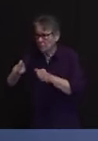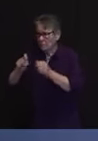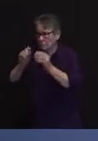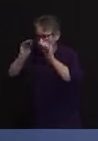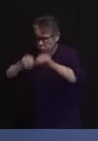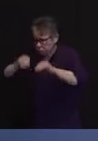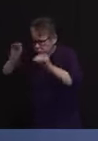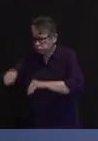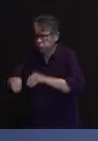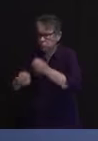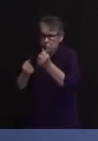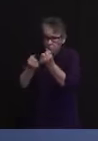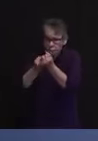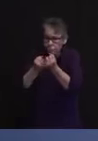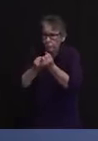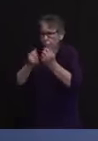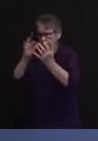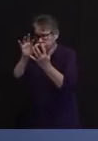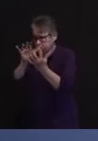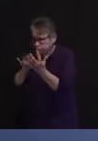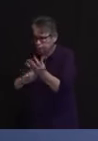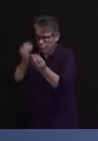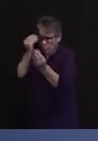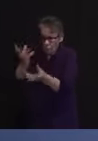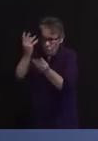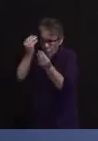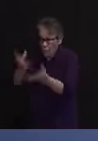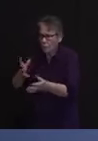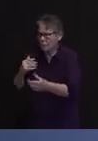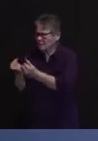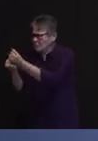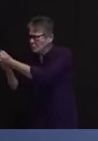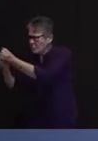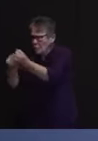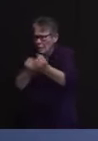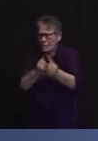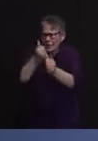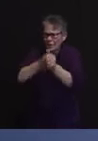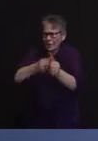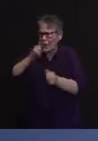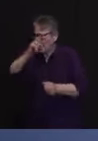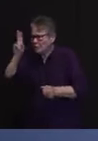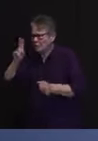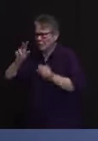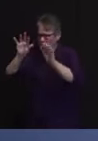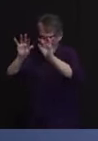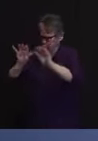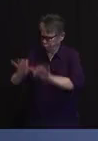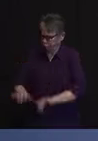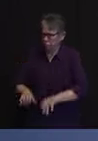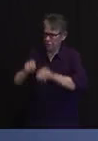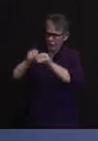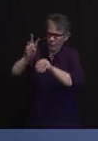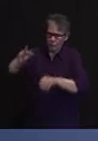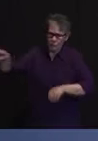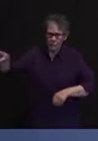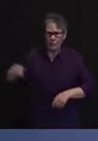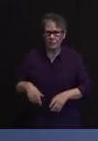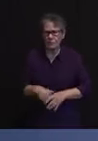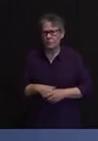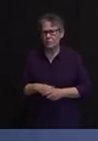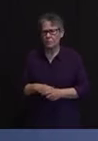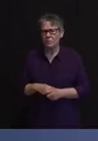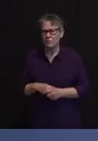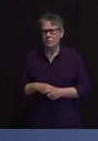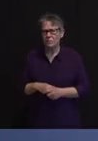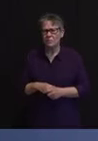bedside. A lot of these things are already in place in New Jersey. As you know, New Jersey was a leader in bioethics